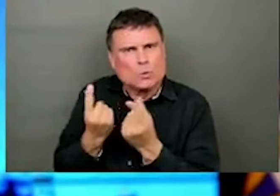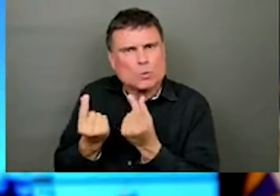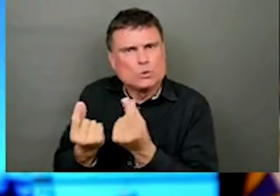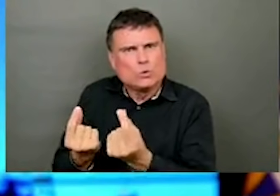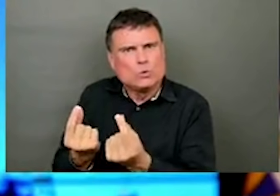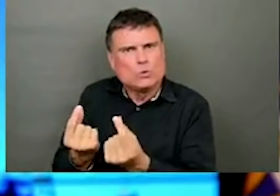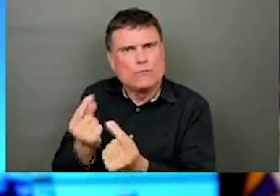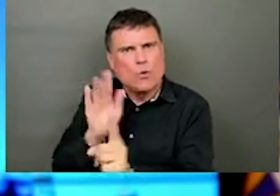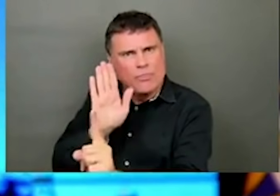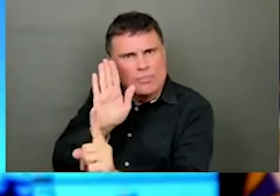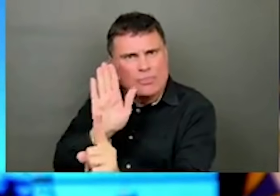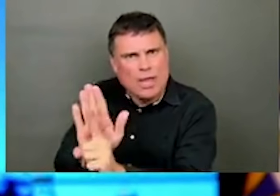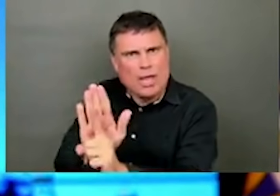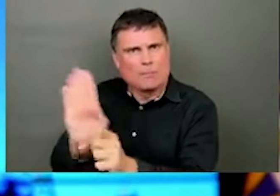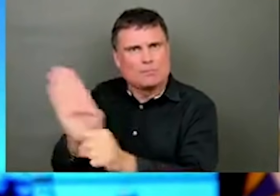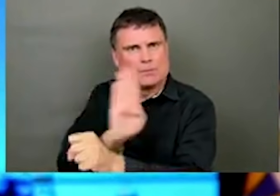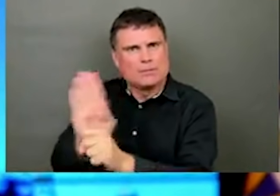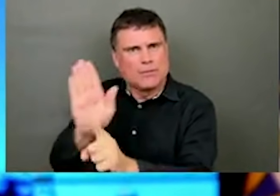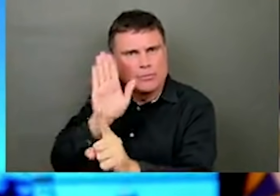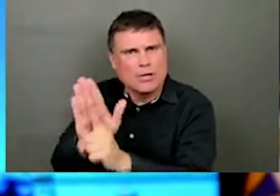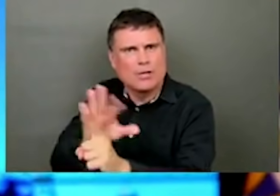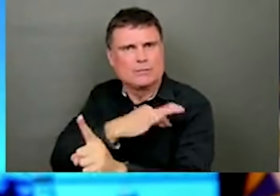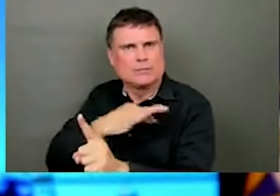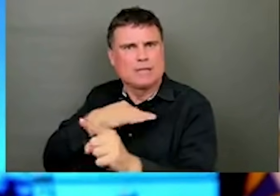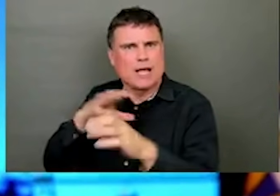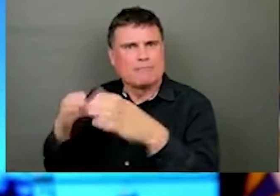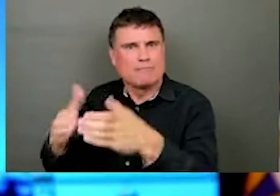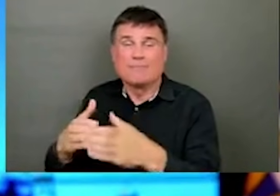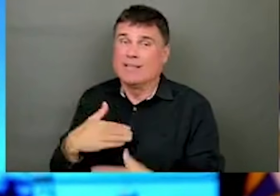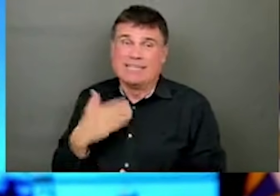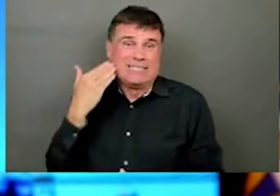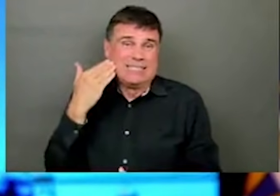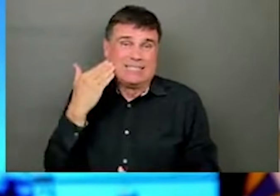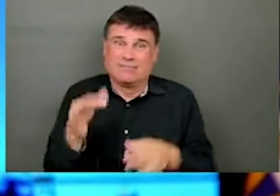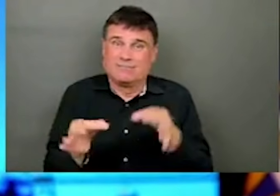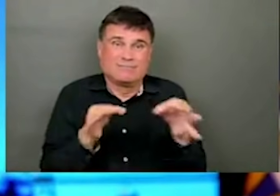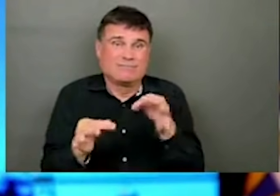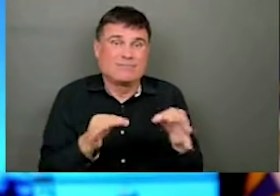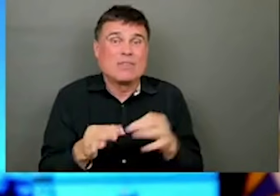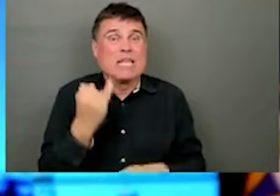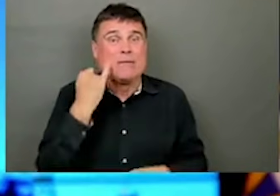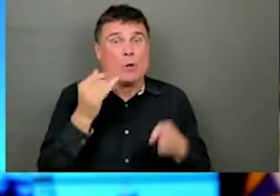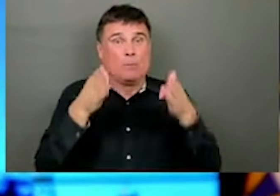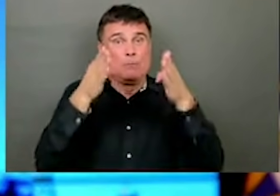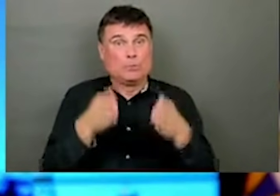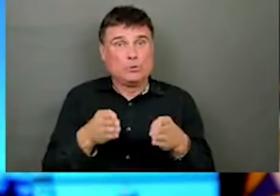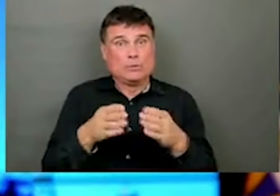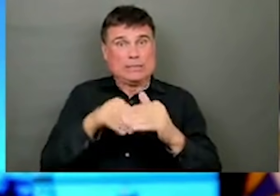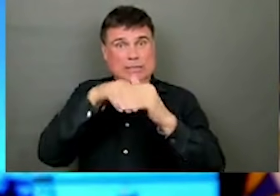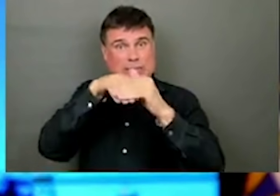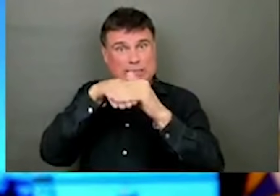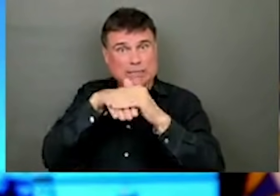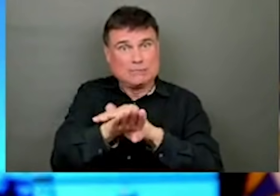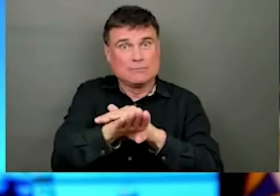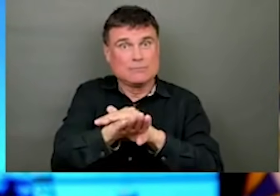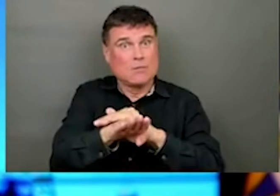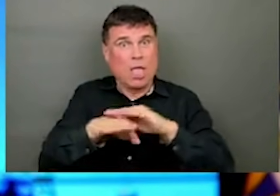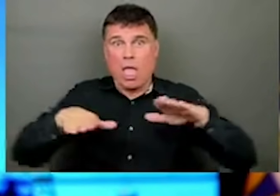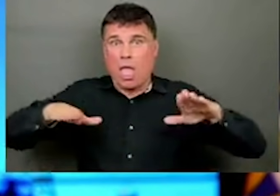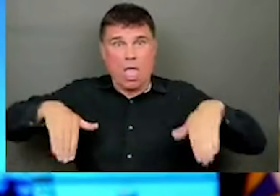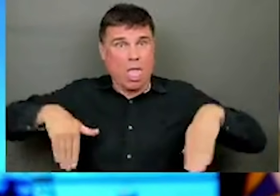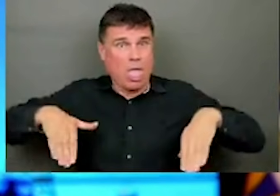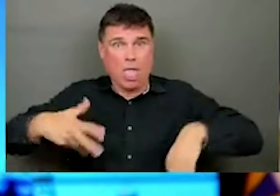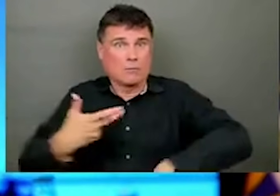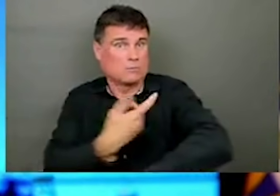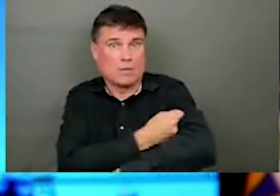we just talked about, in some areas, if you have people who are coming in who are non-immunized and who